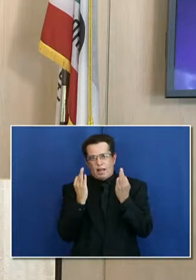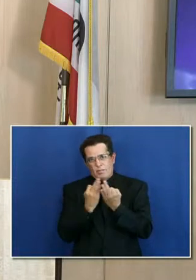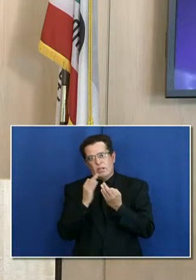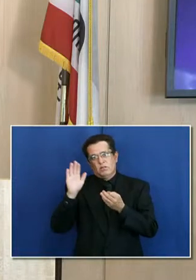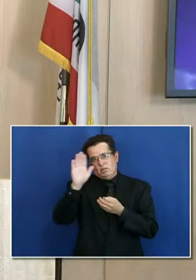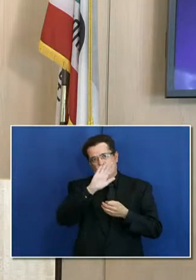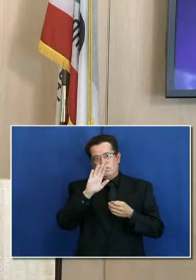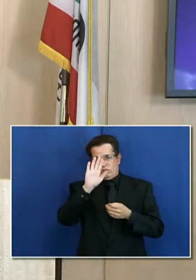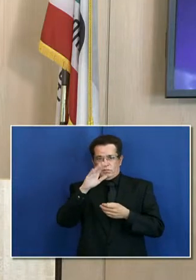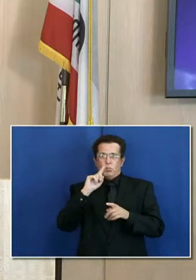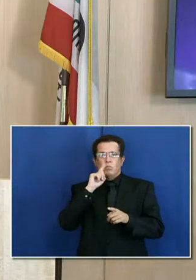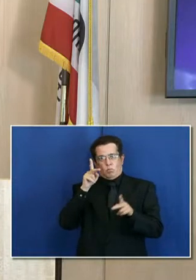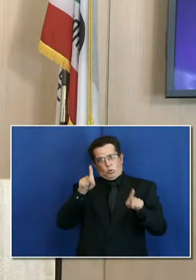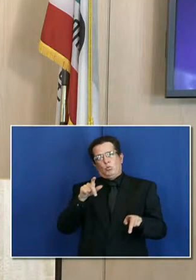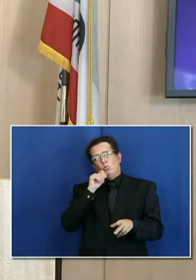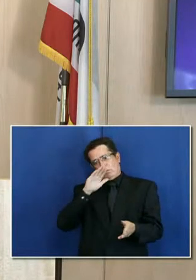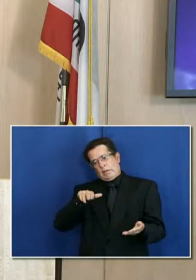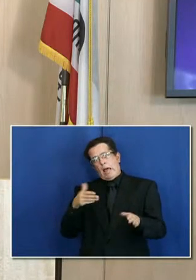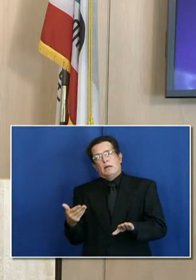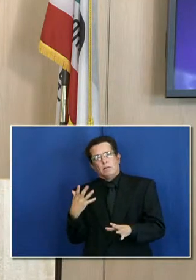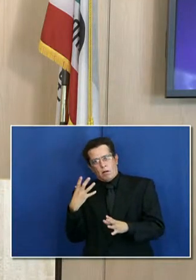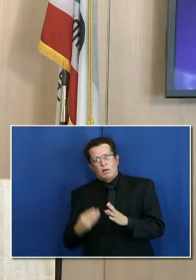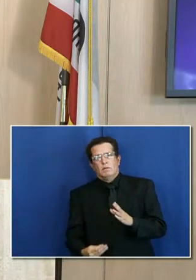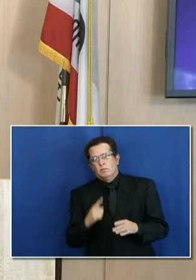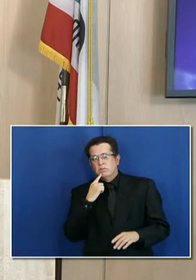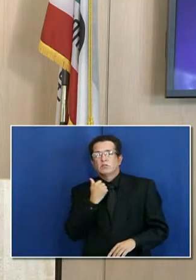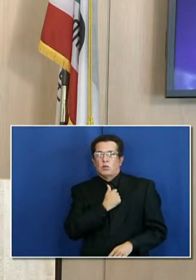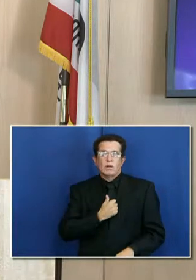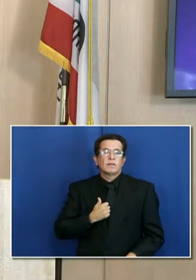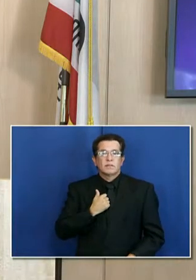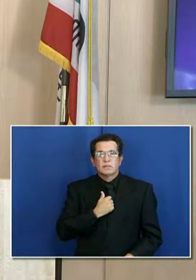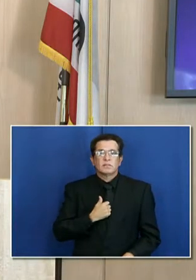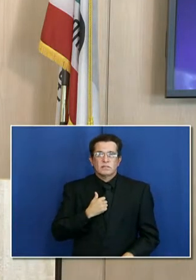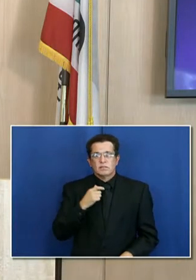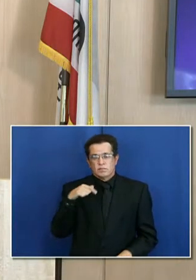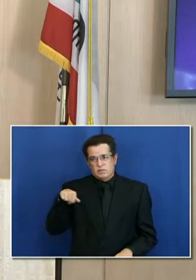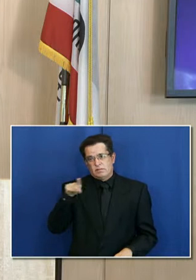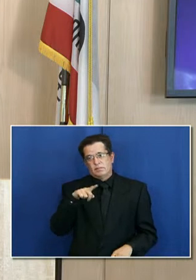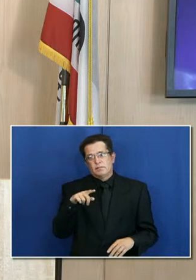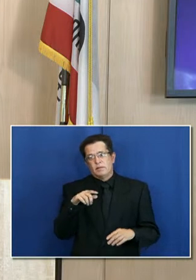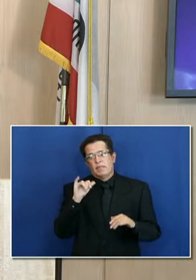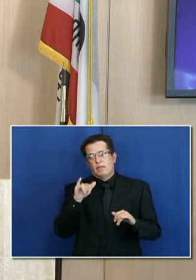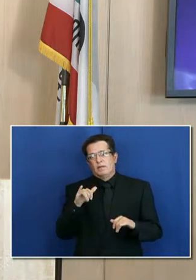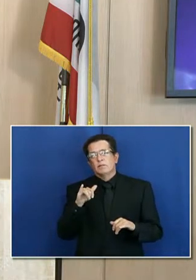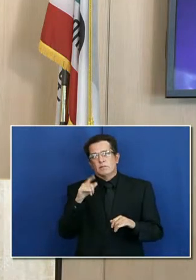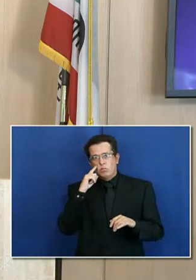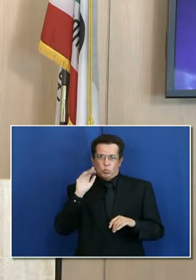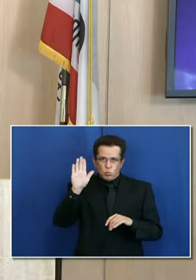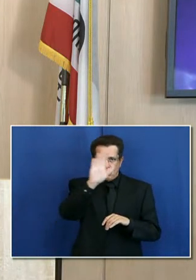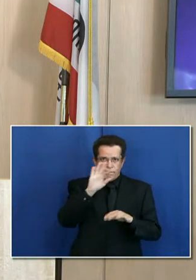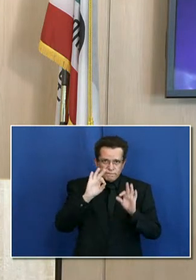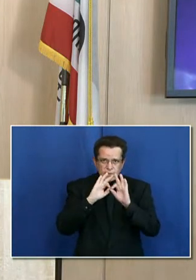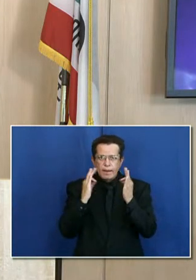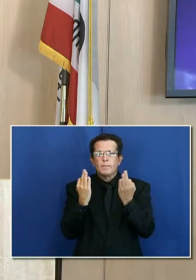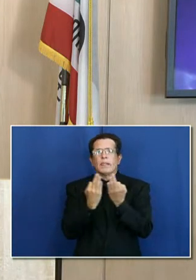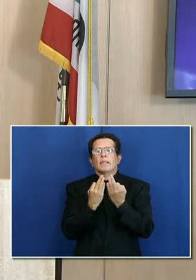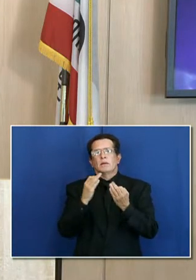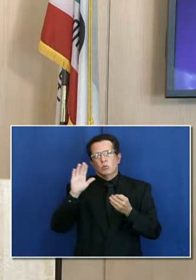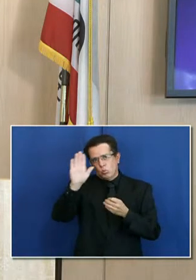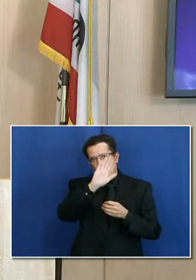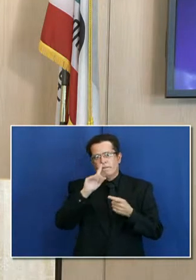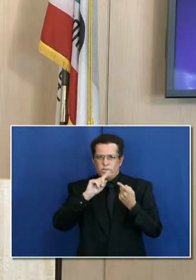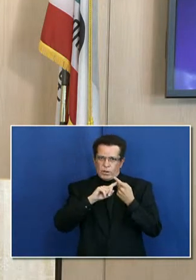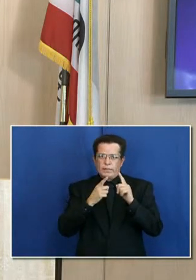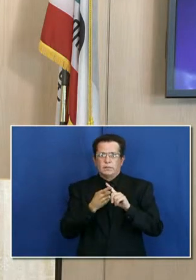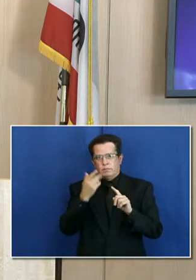those individuals who have experienced the loss of their family member or